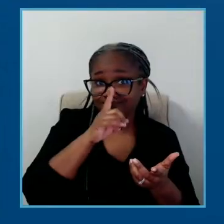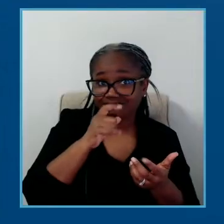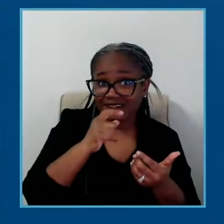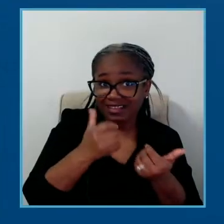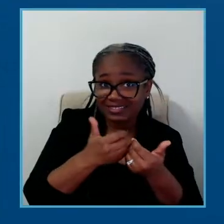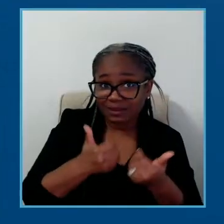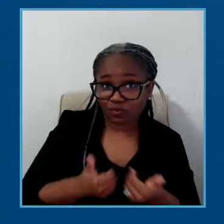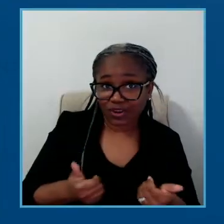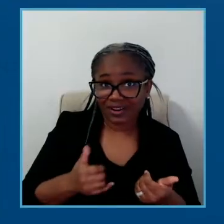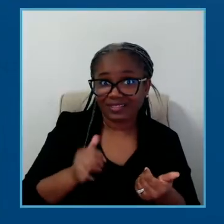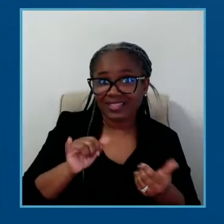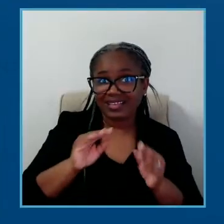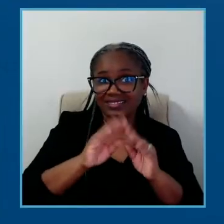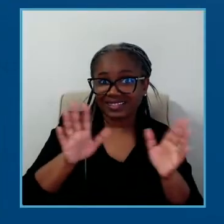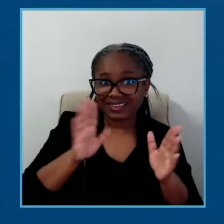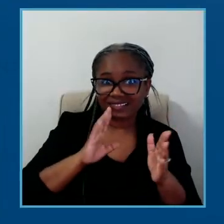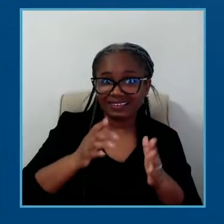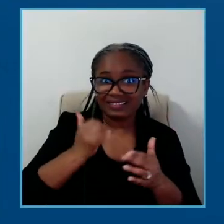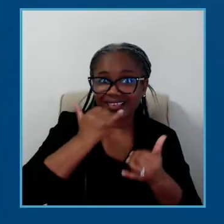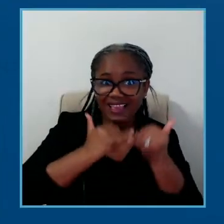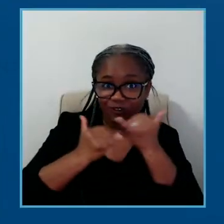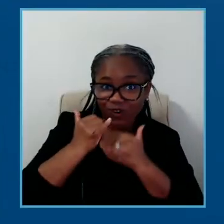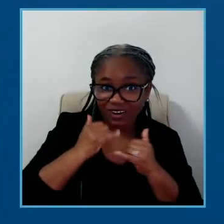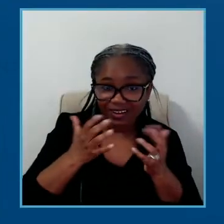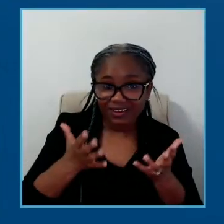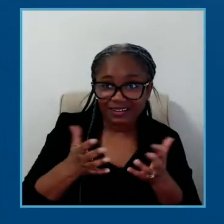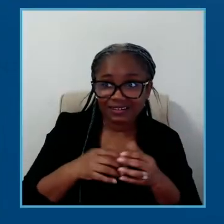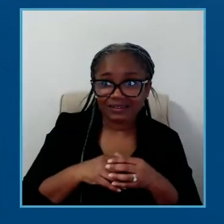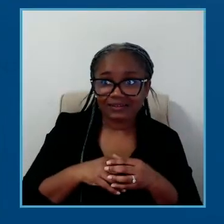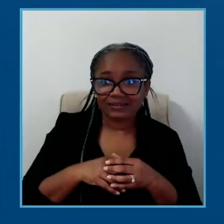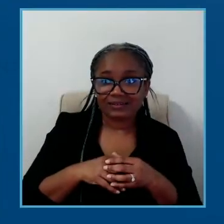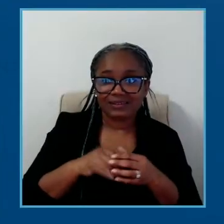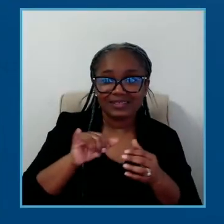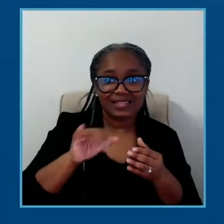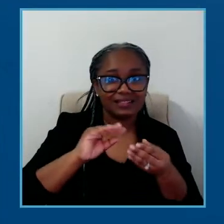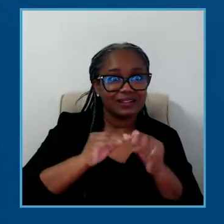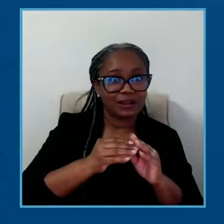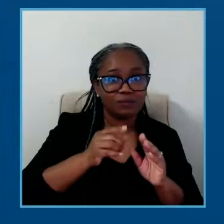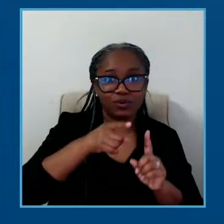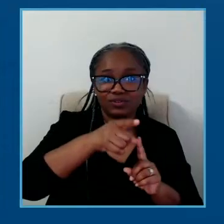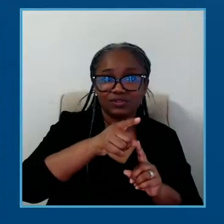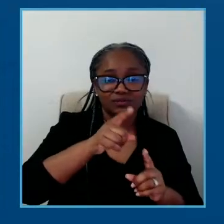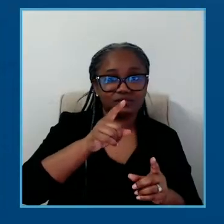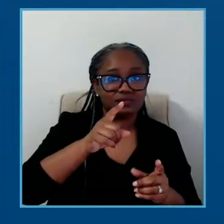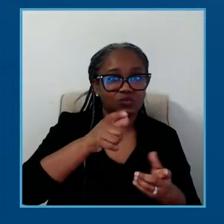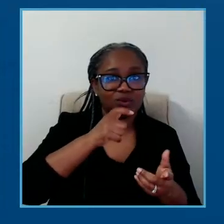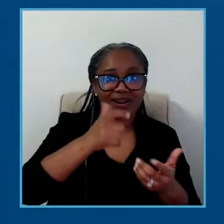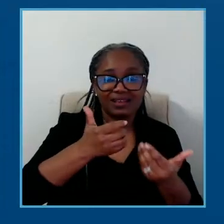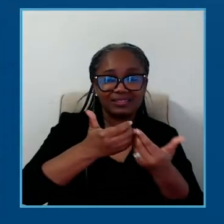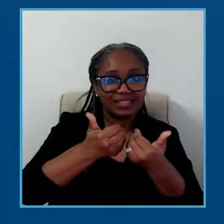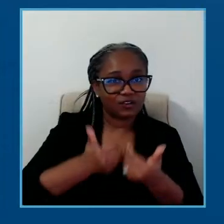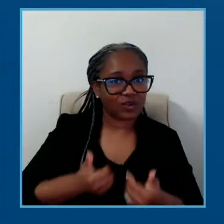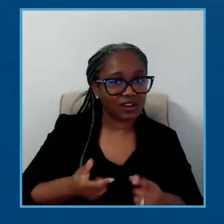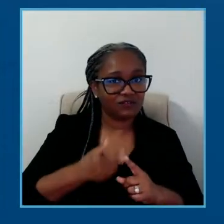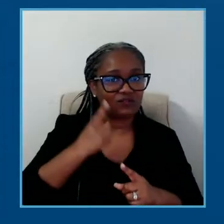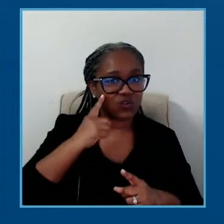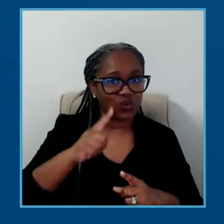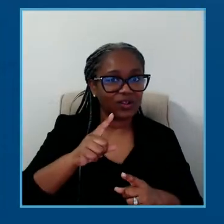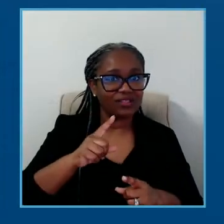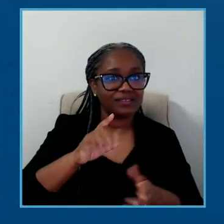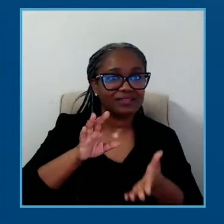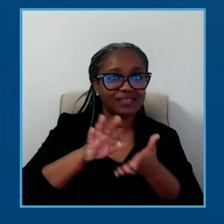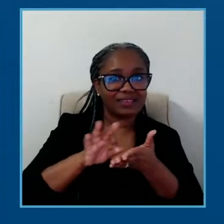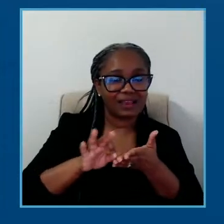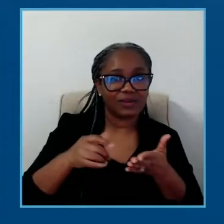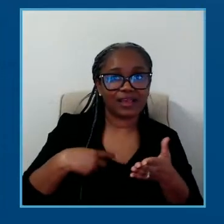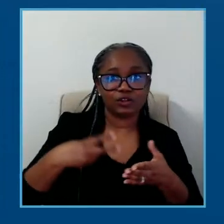error, of course, a big error, that they were not segregated for the count. They were not separated on the count. We had a 2-line ballot. They weren't instructed to